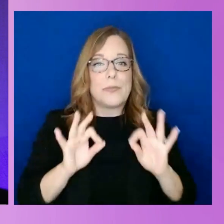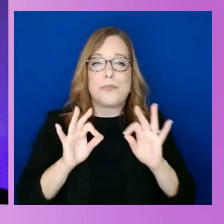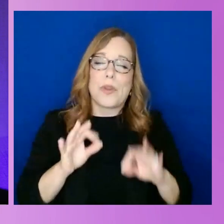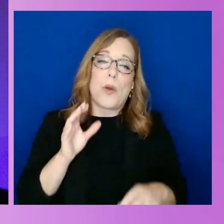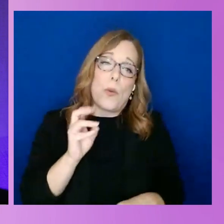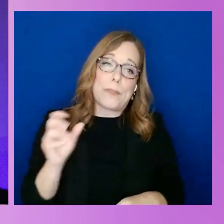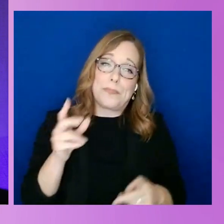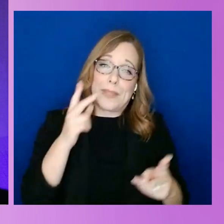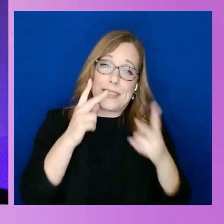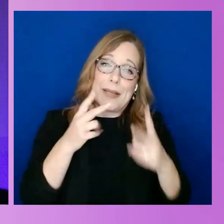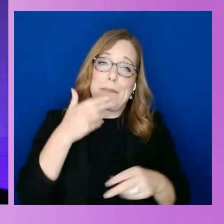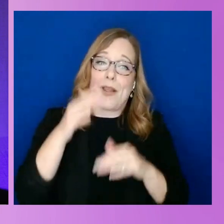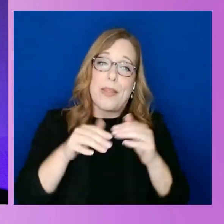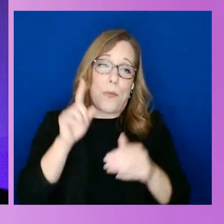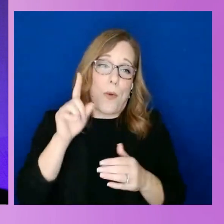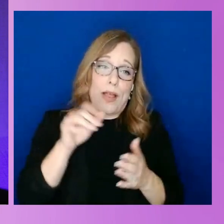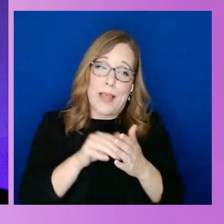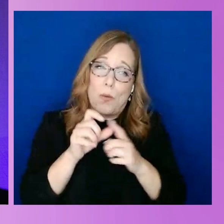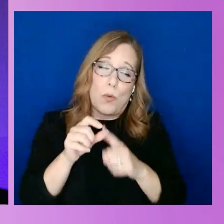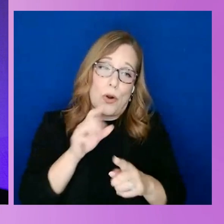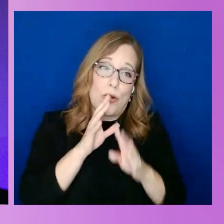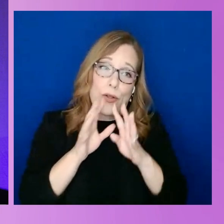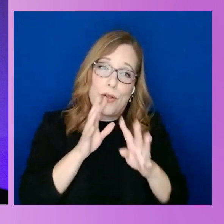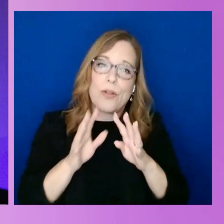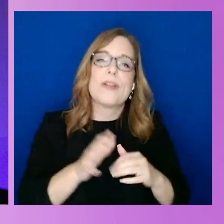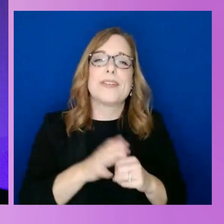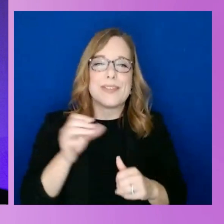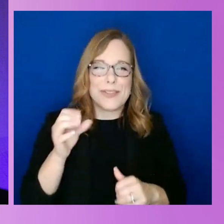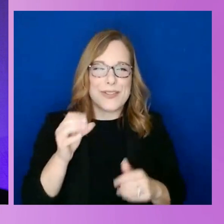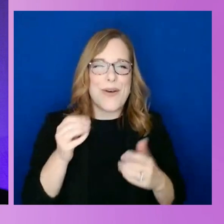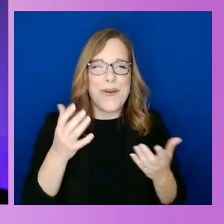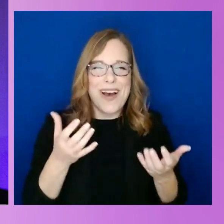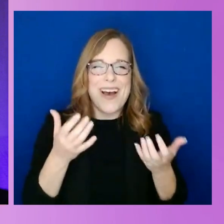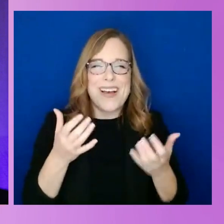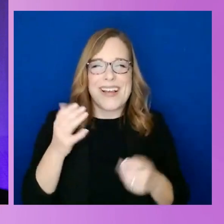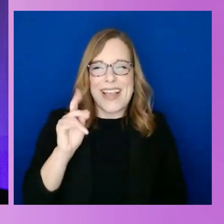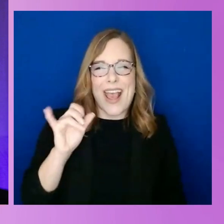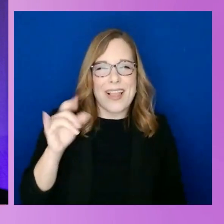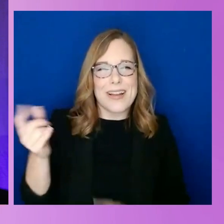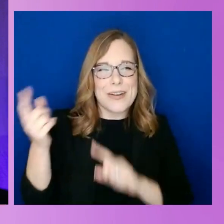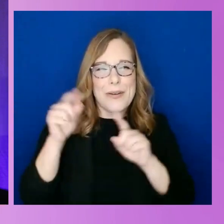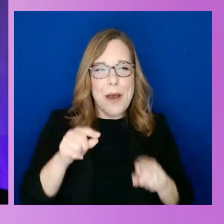Kayla Patterson, on stage to show you some of the day in her life.